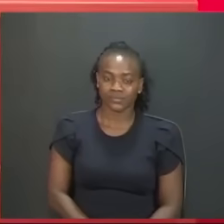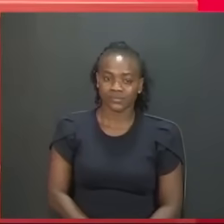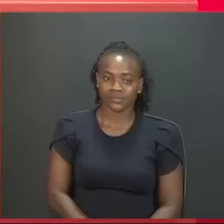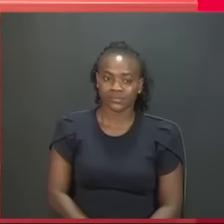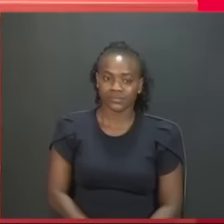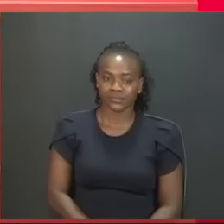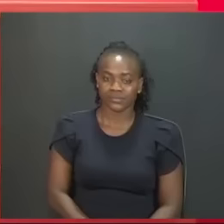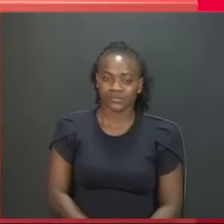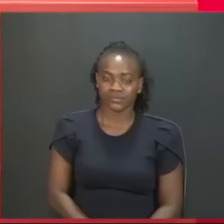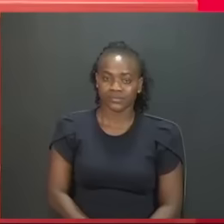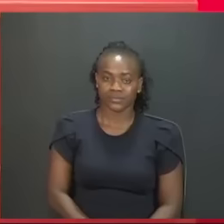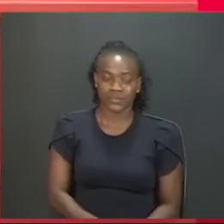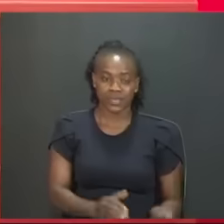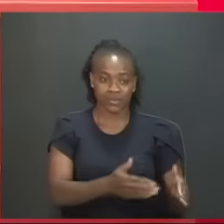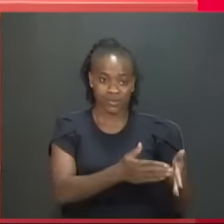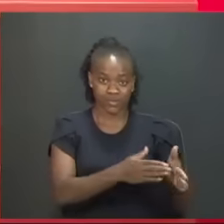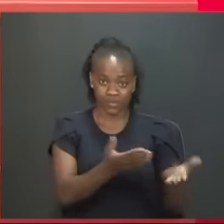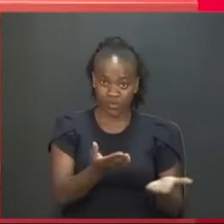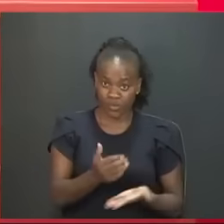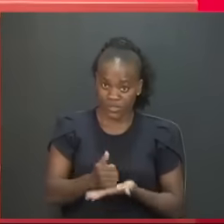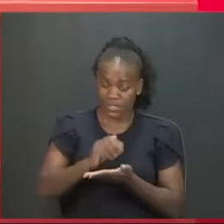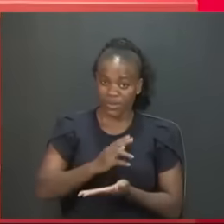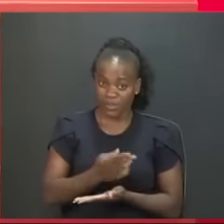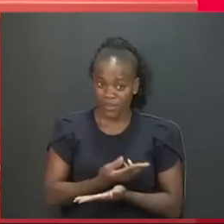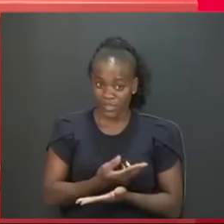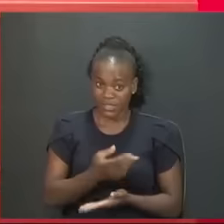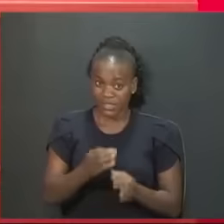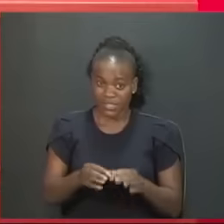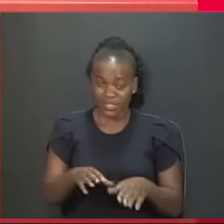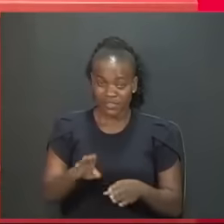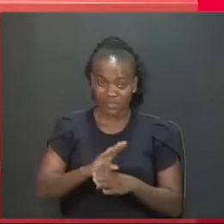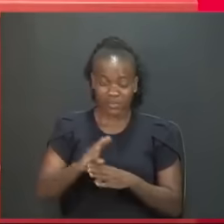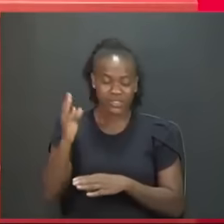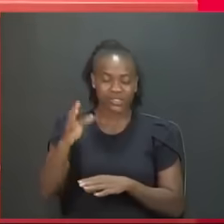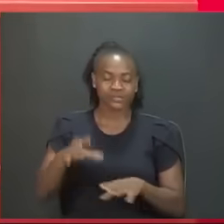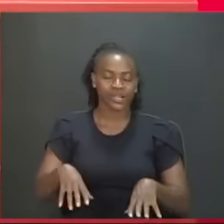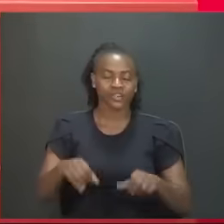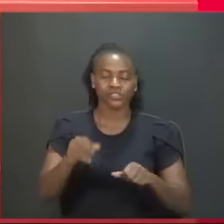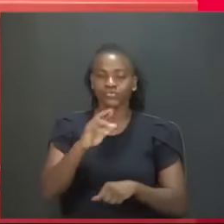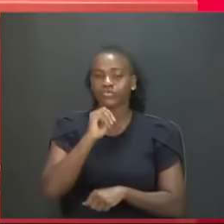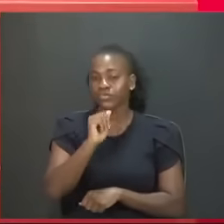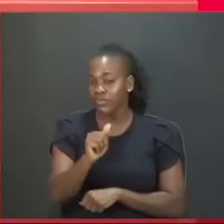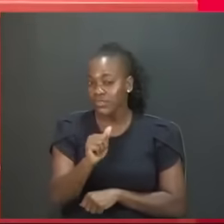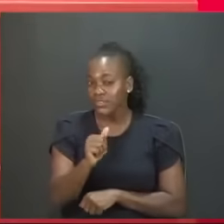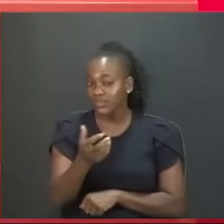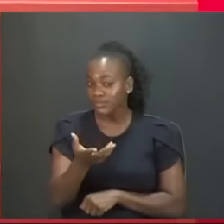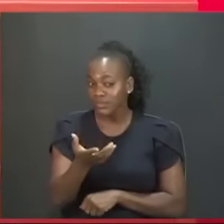Yes, minority leader, you want to help us whether a business statement is adopted by putting a question?